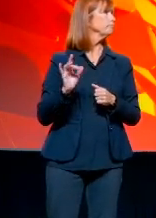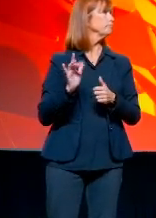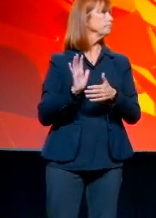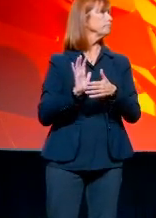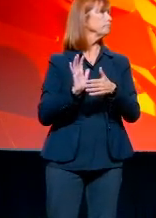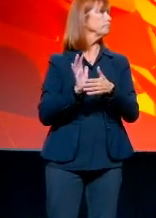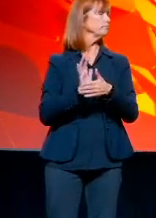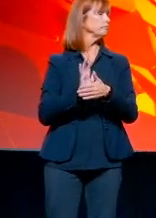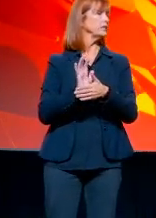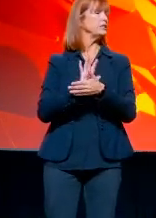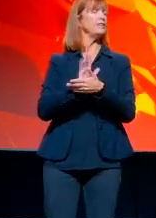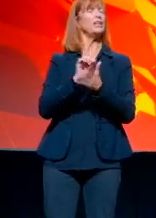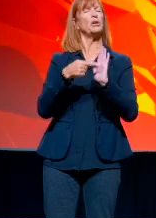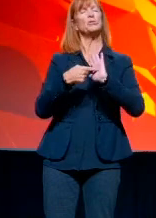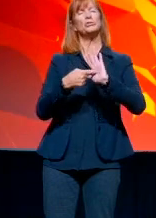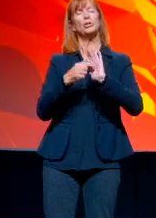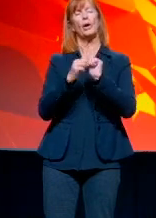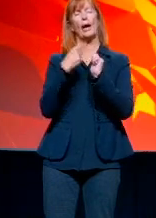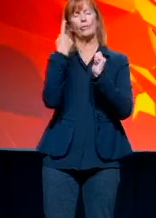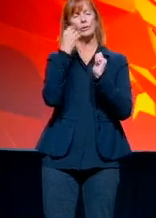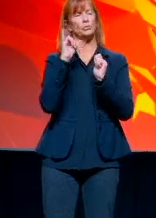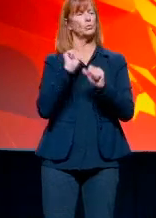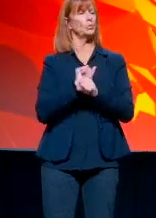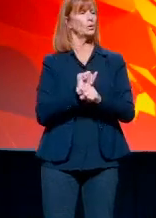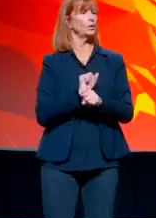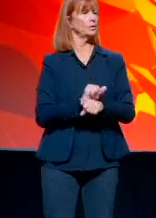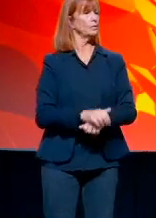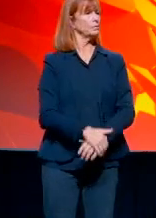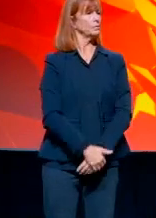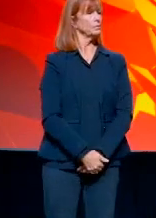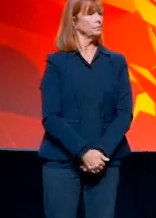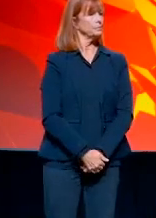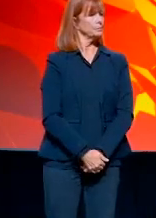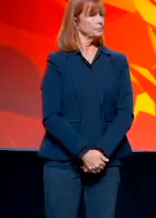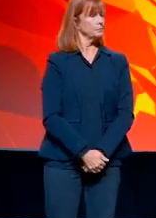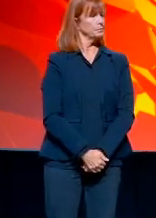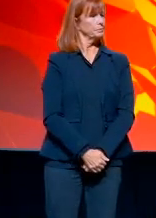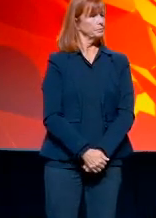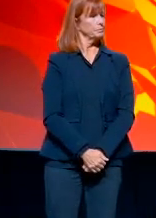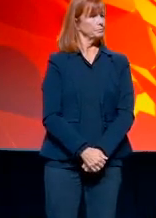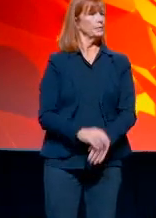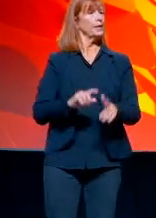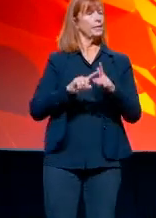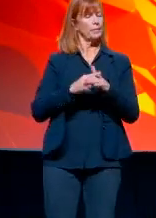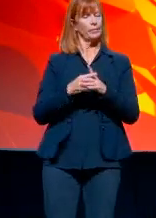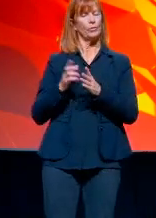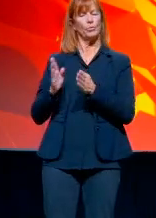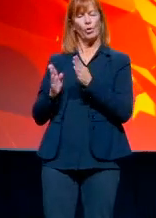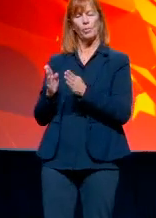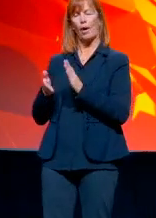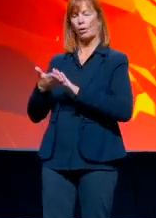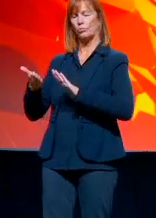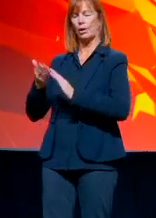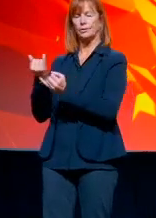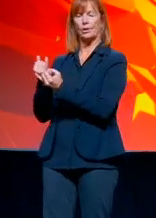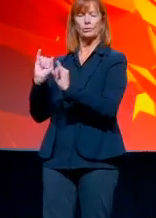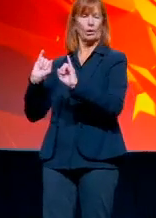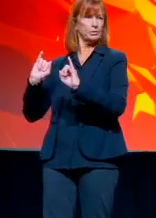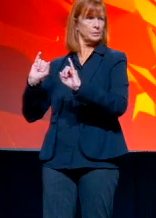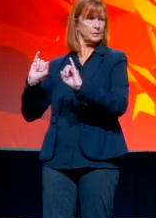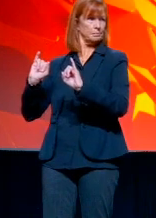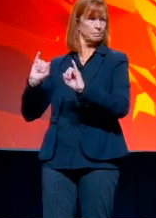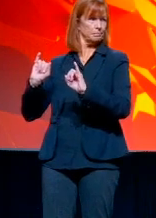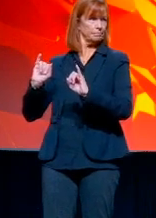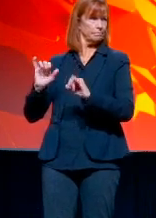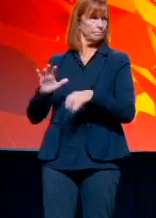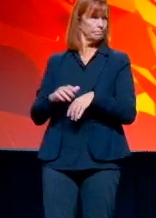how the system works through human-robot teaming. So at the beginning, the robot runs its policy autonomously. So at some point,